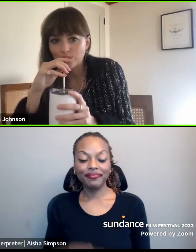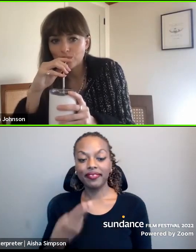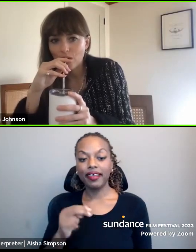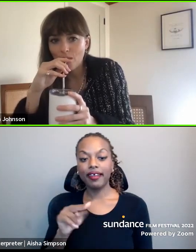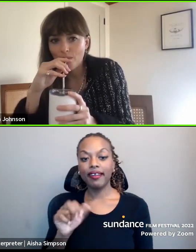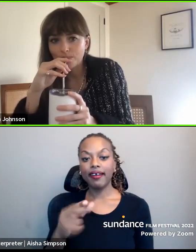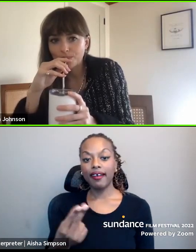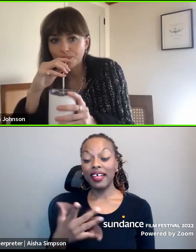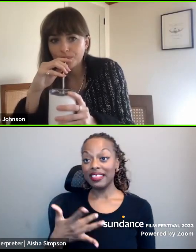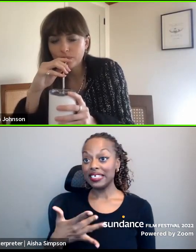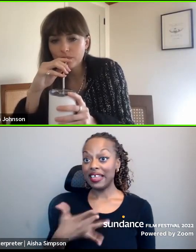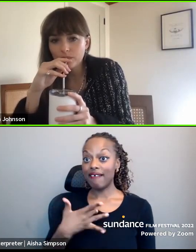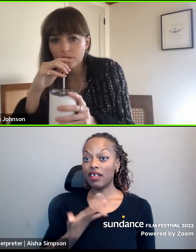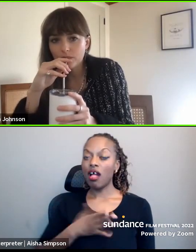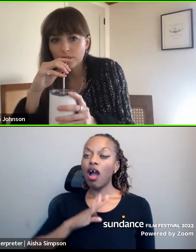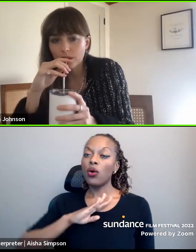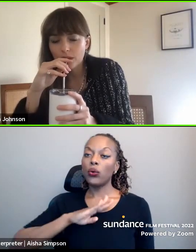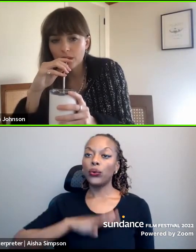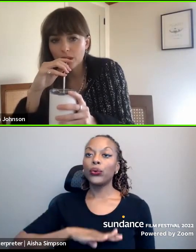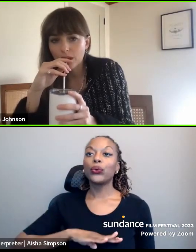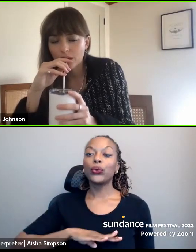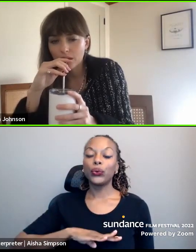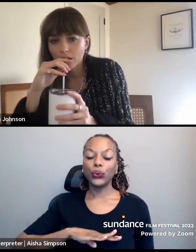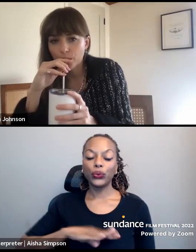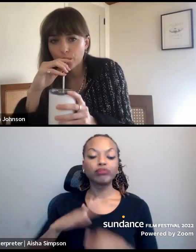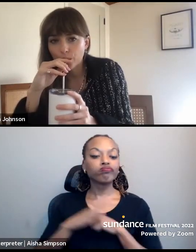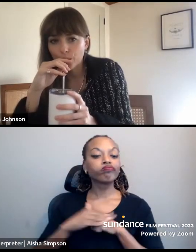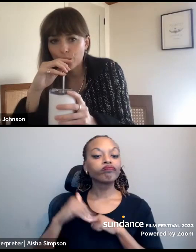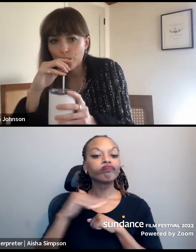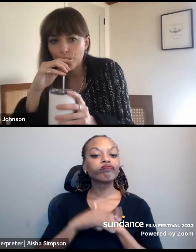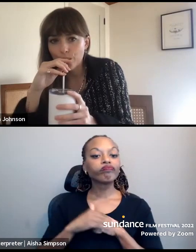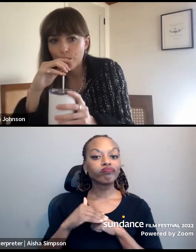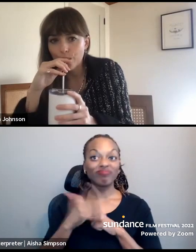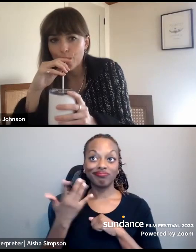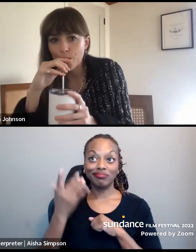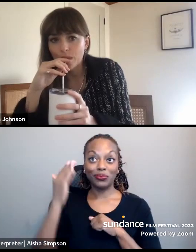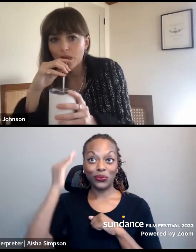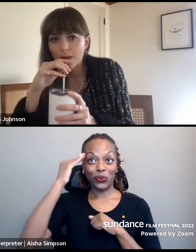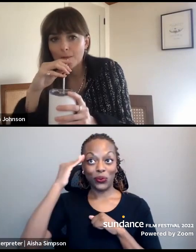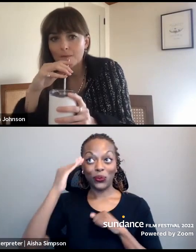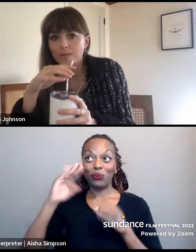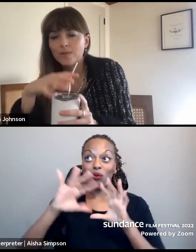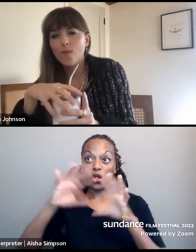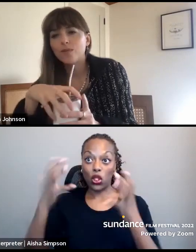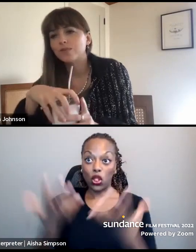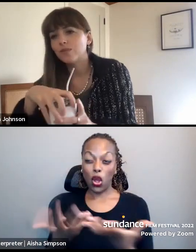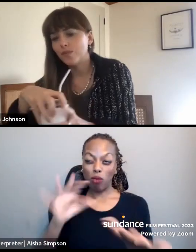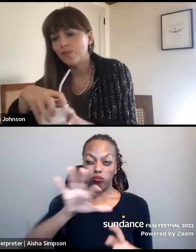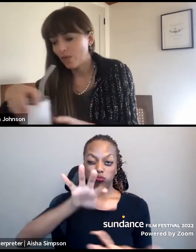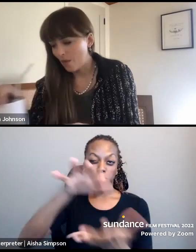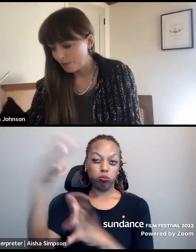comfort at all through what is like, an extended global catastrophe?